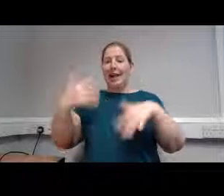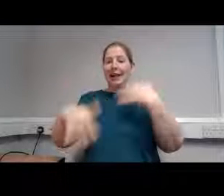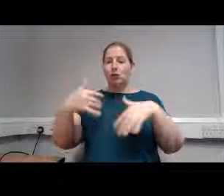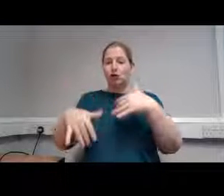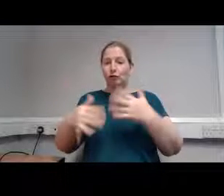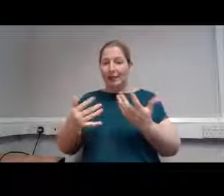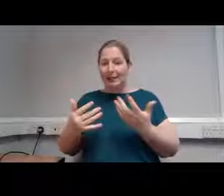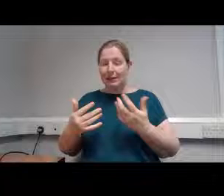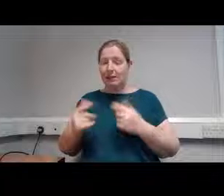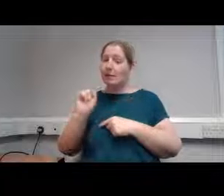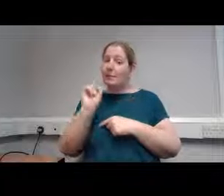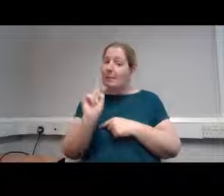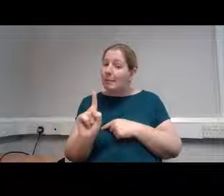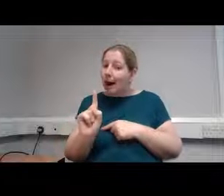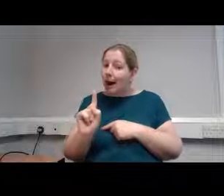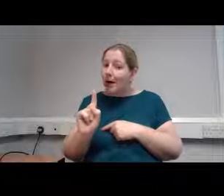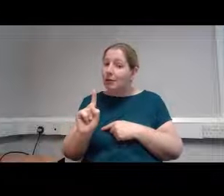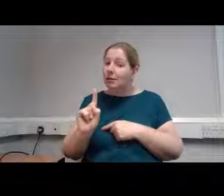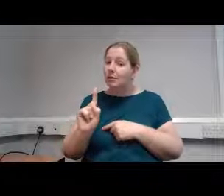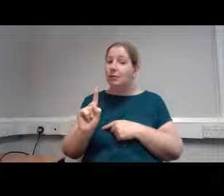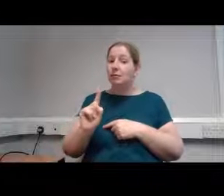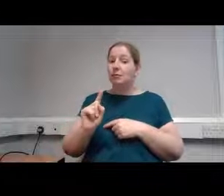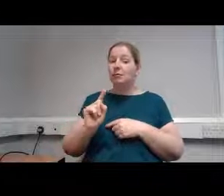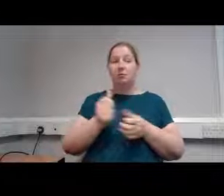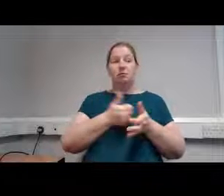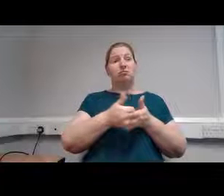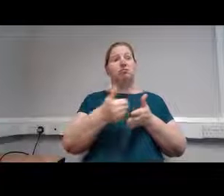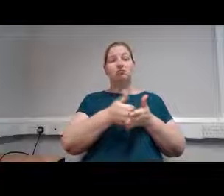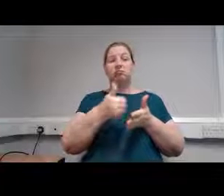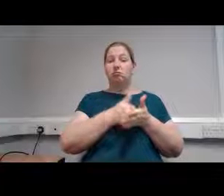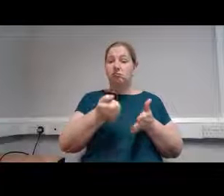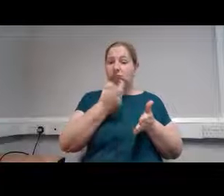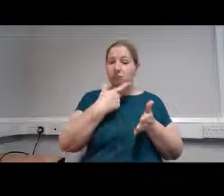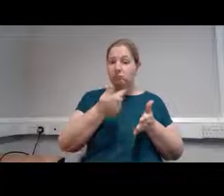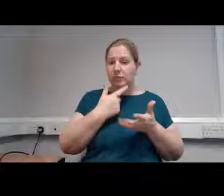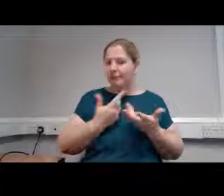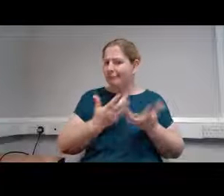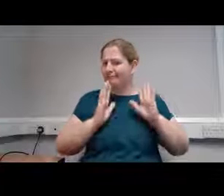evidence, no evidence of benefit in routine use of opioid medicines.